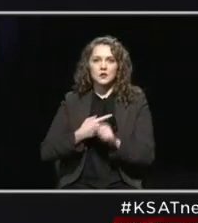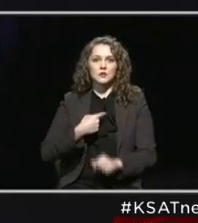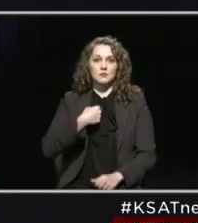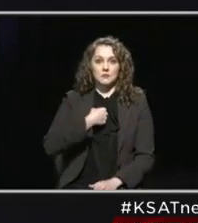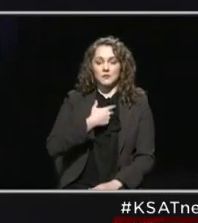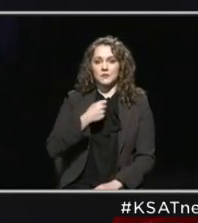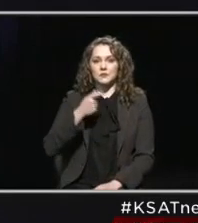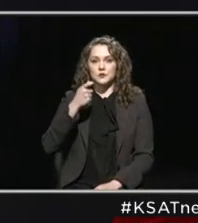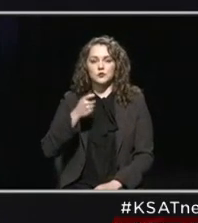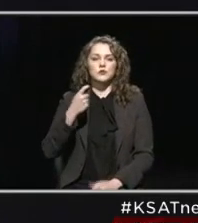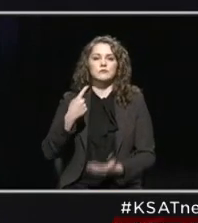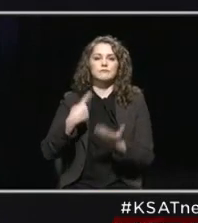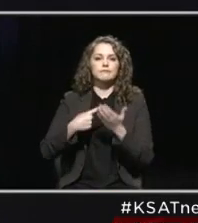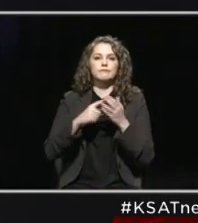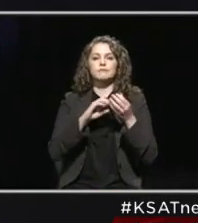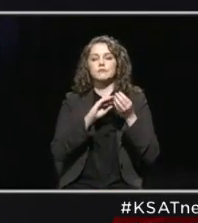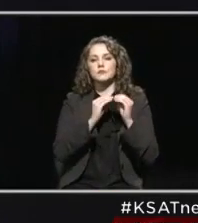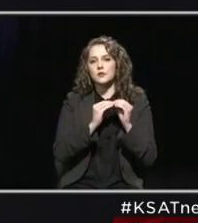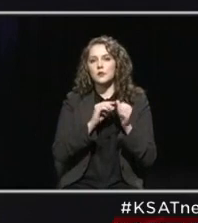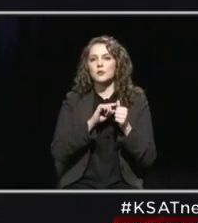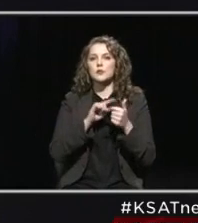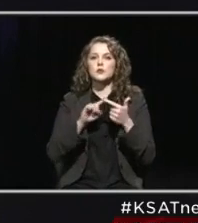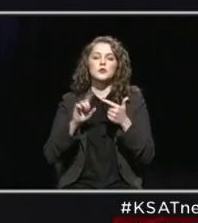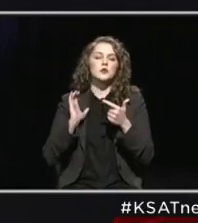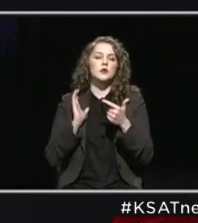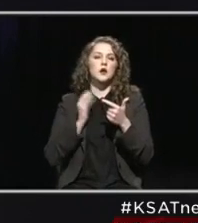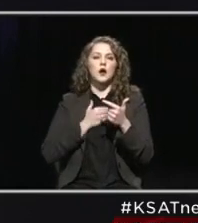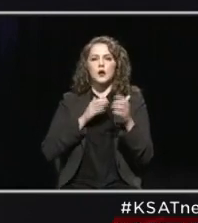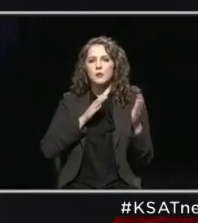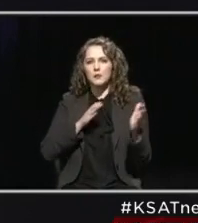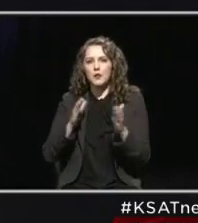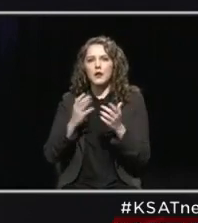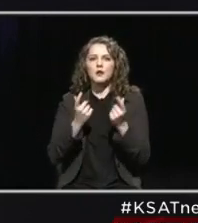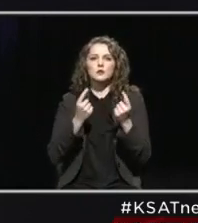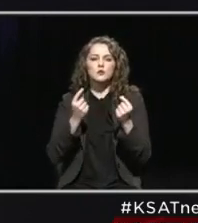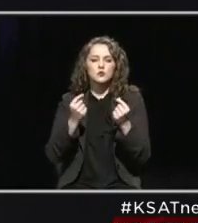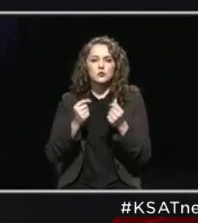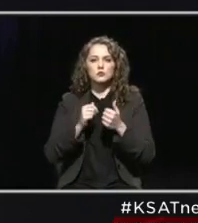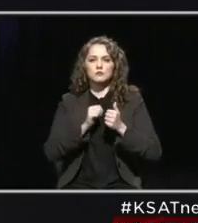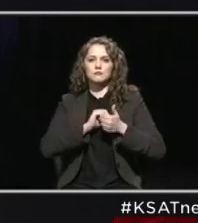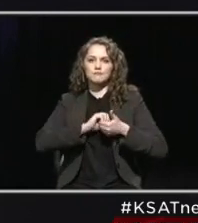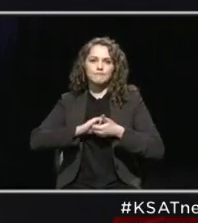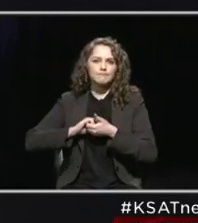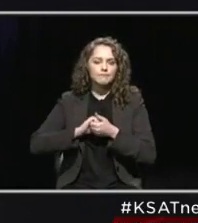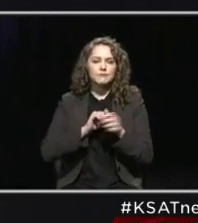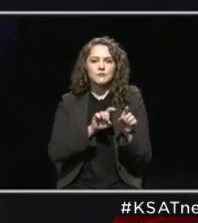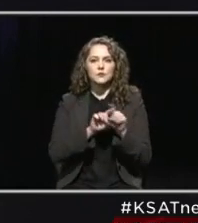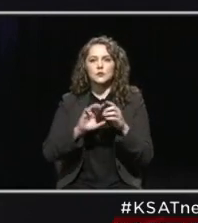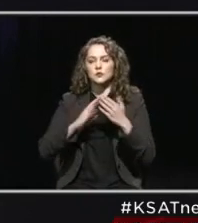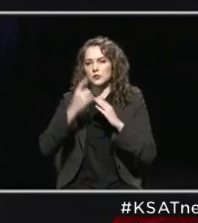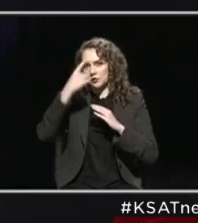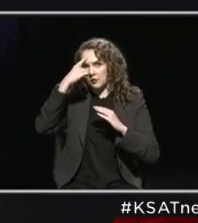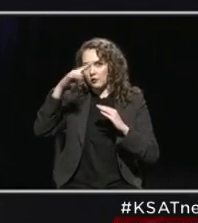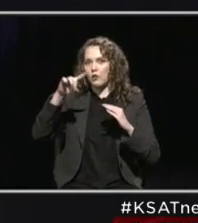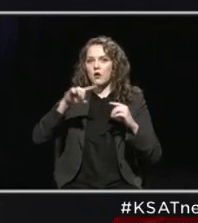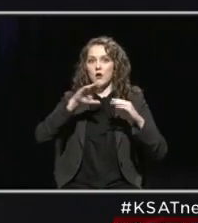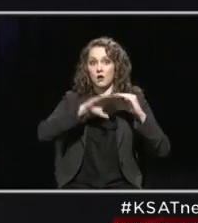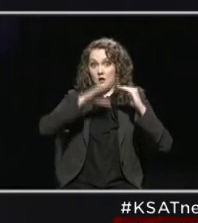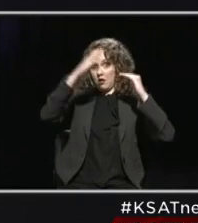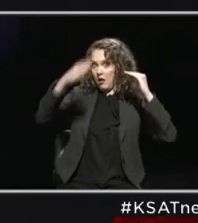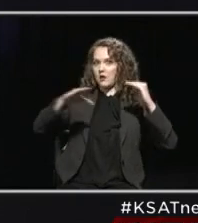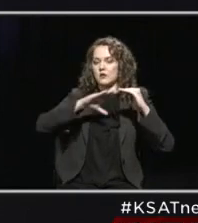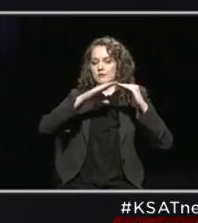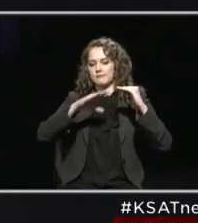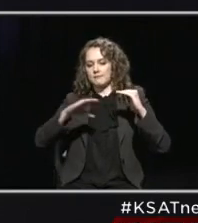I have been talking about our numbers, talking about our interventions, the things that we've been doing together as a community to flatten the curve and save